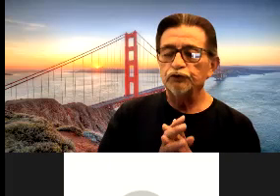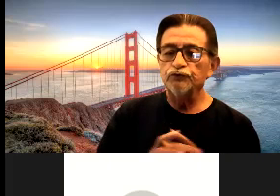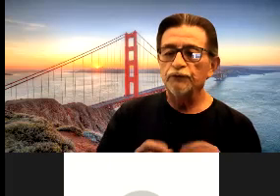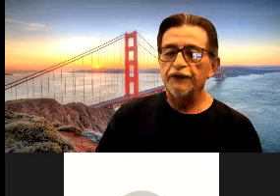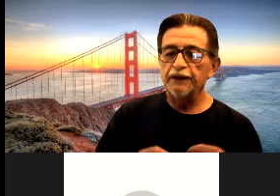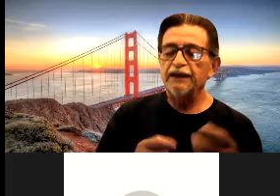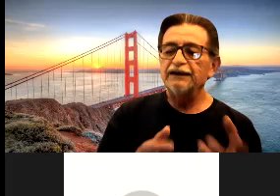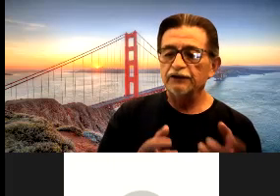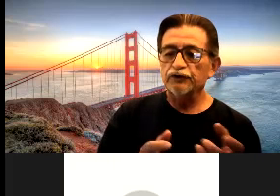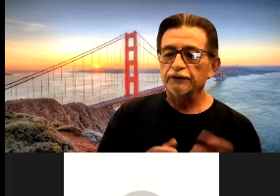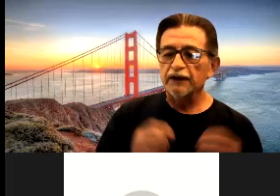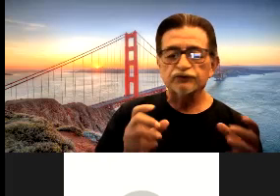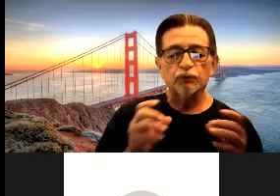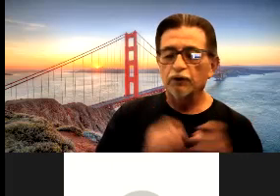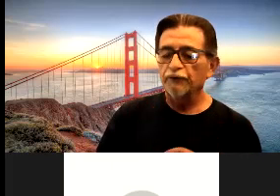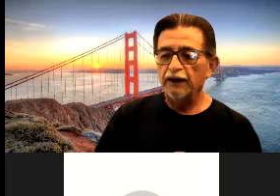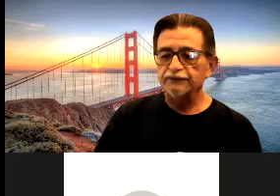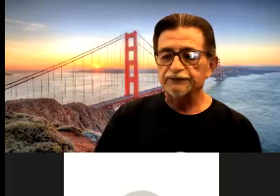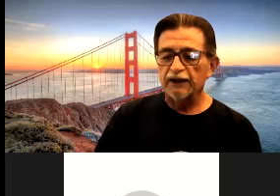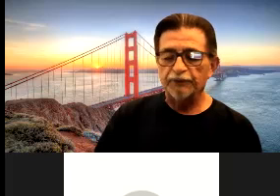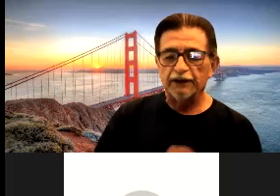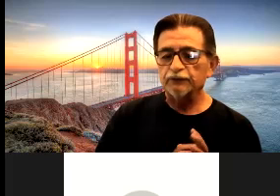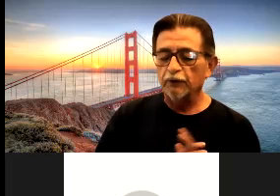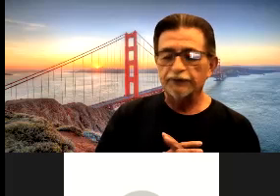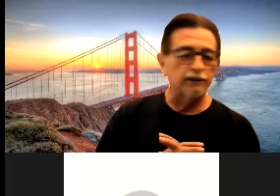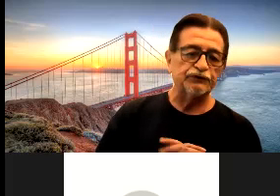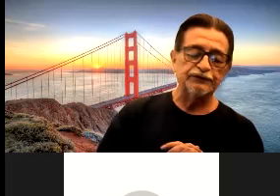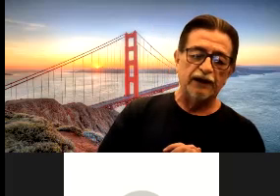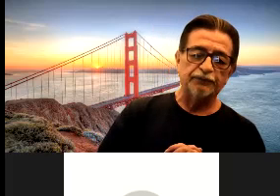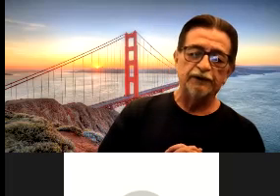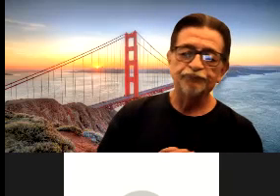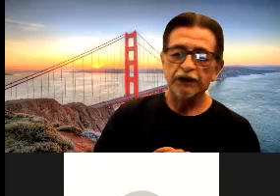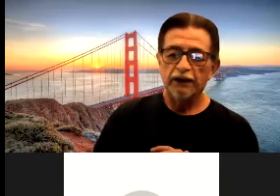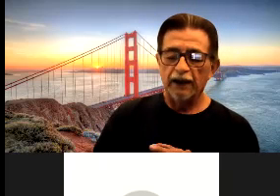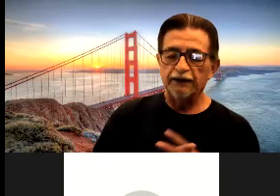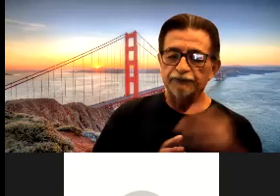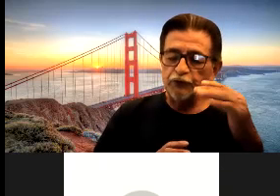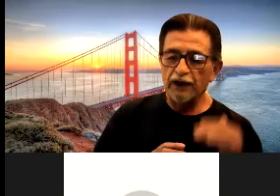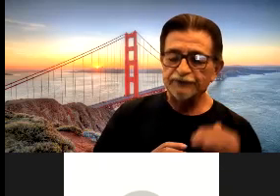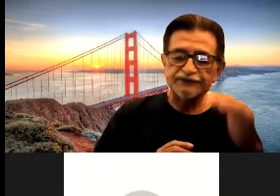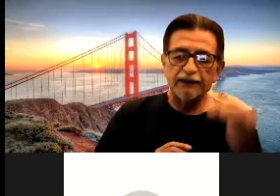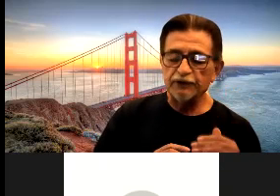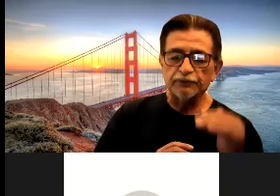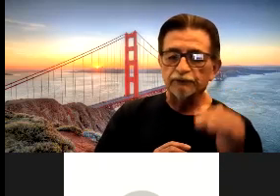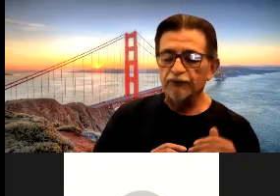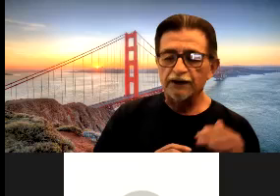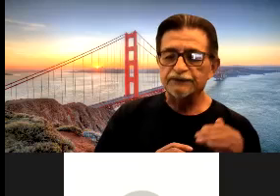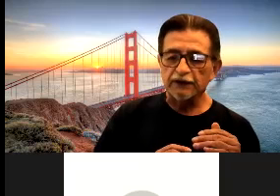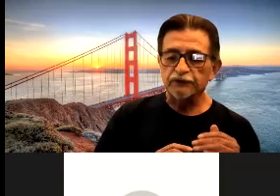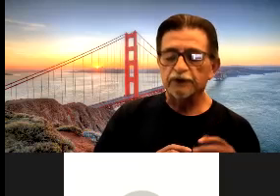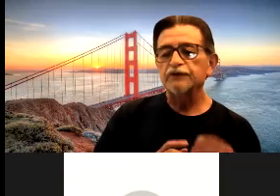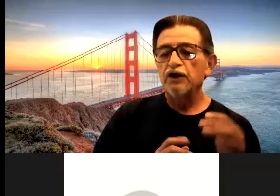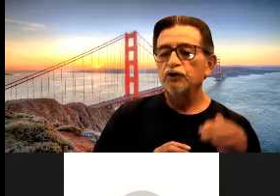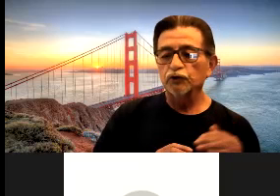attributed to the electrons. That's where all the actions happen. That's where all the chemistries happen. And if you have the same number of